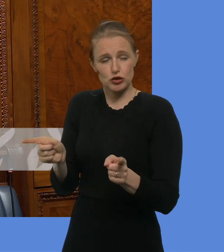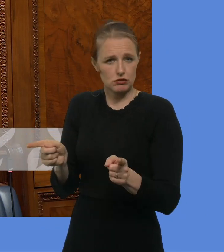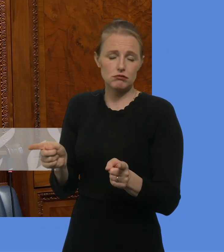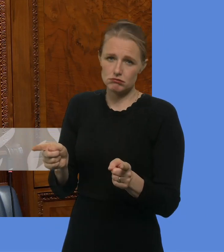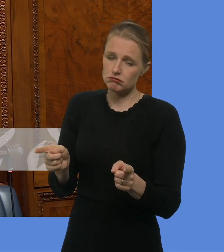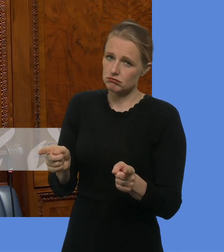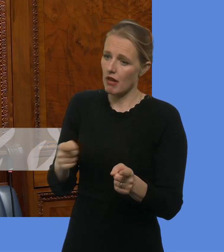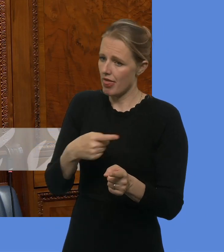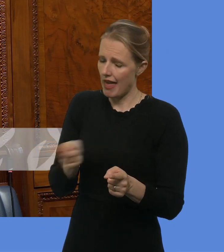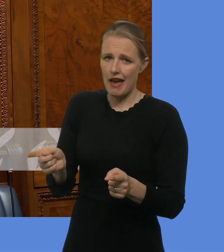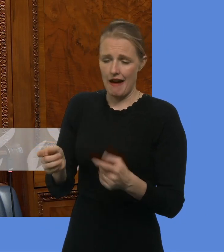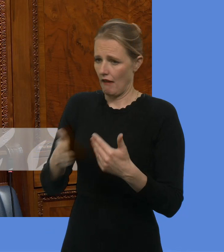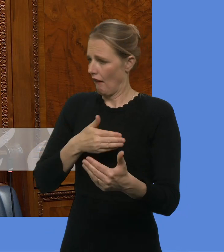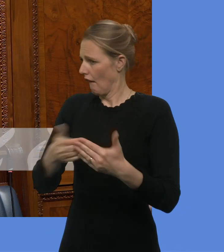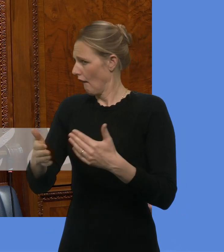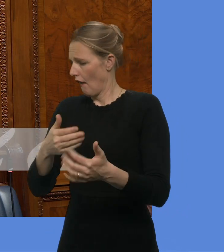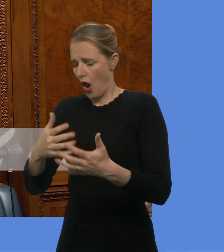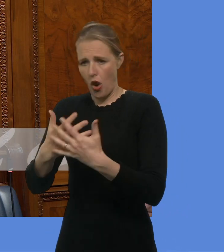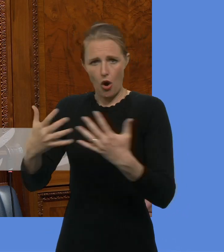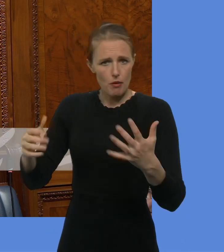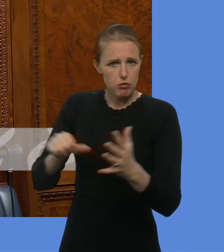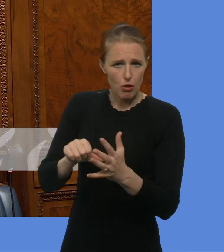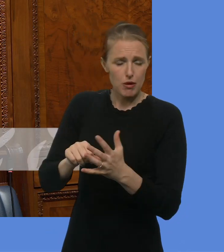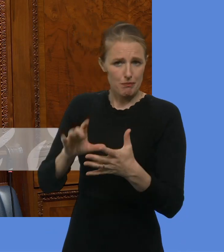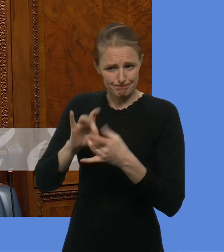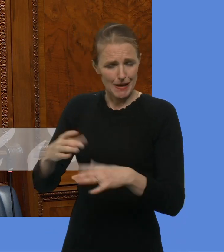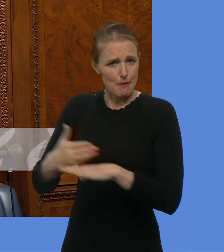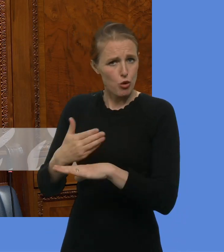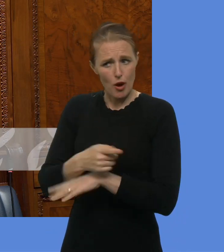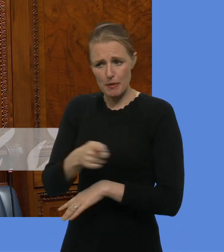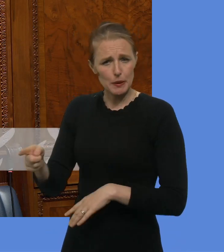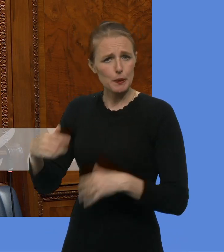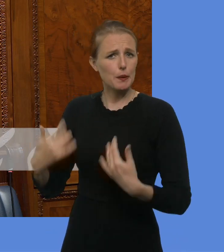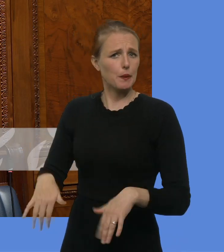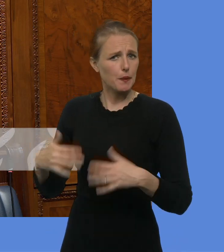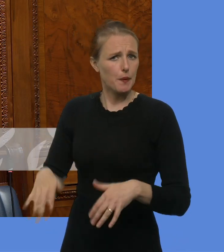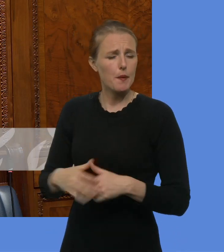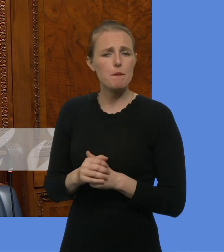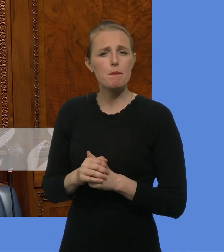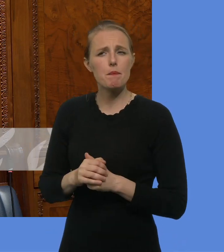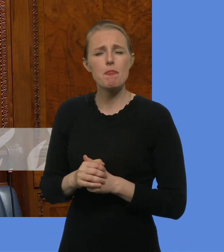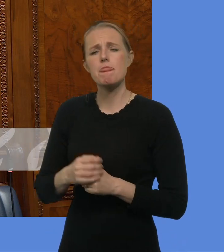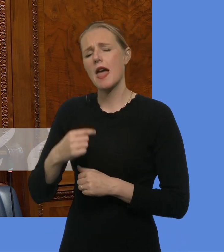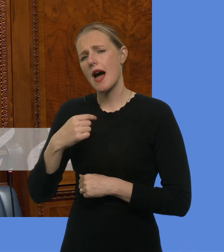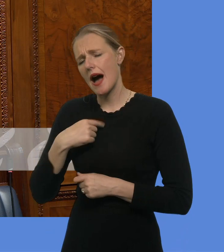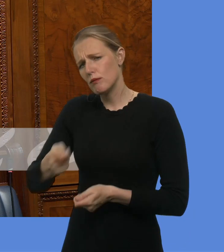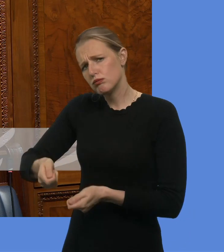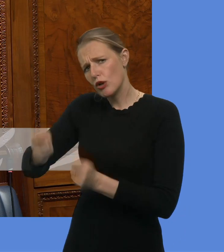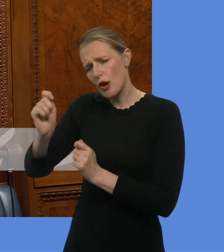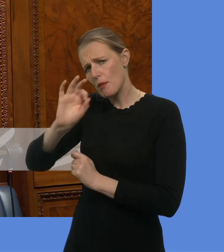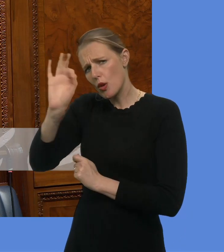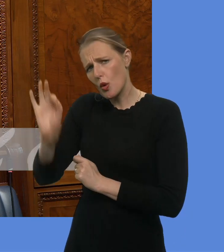some of the significant problems they've had to do with employment. And I raised particularly the question